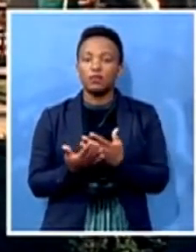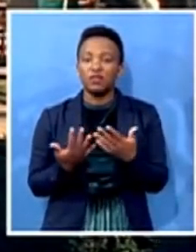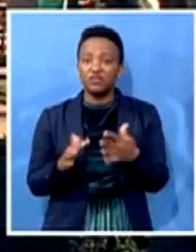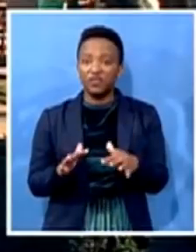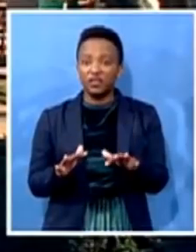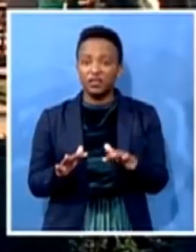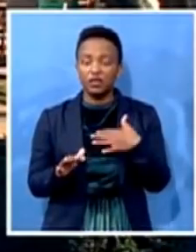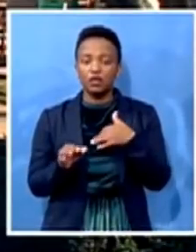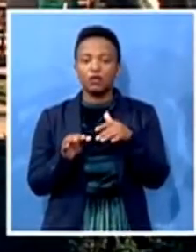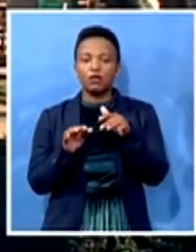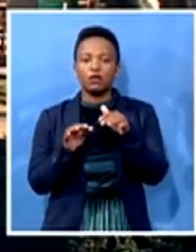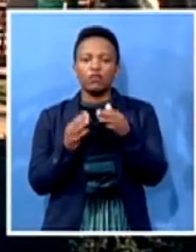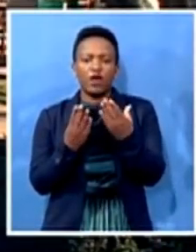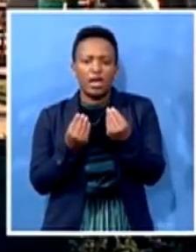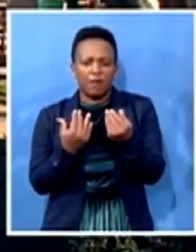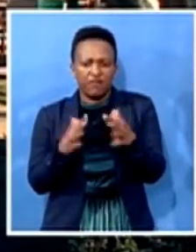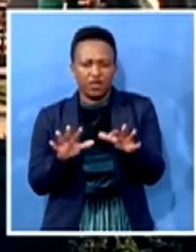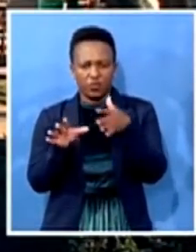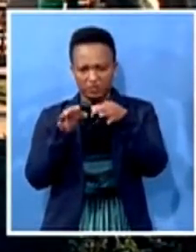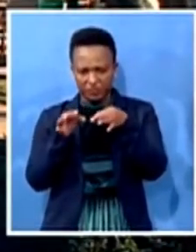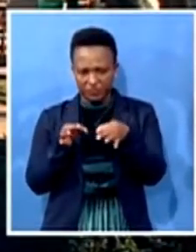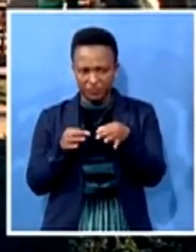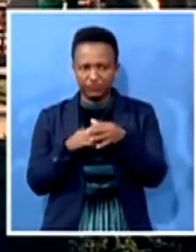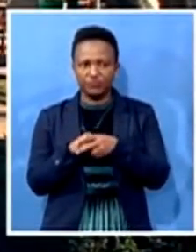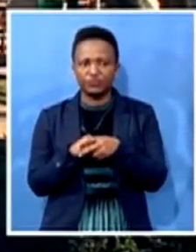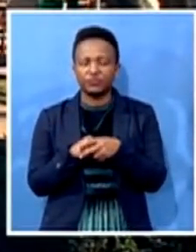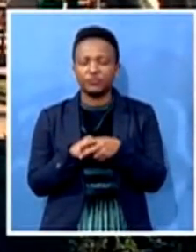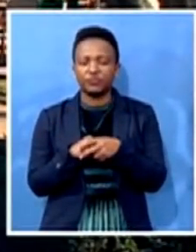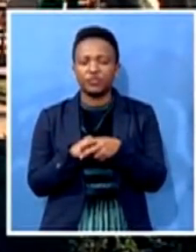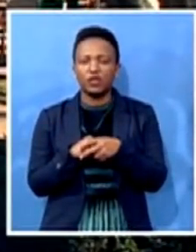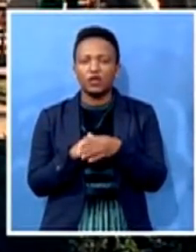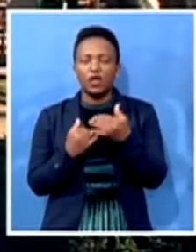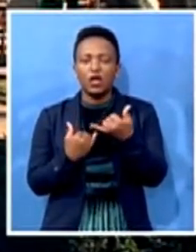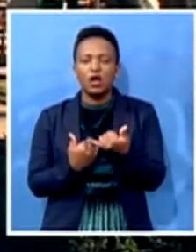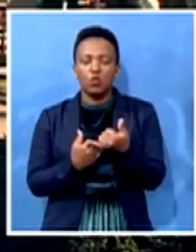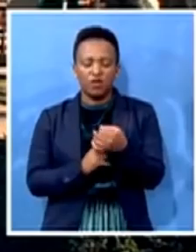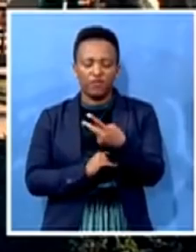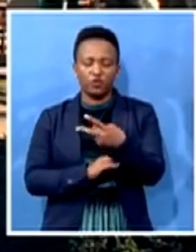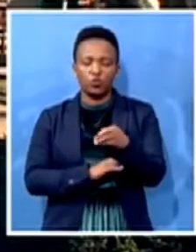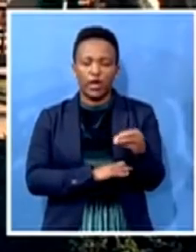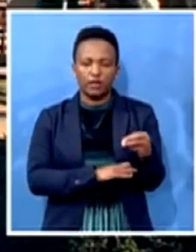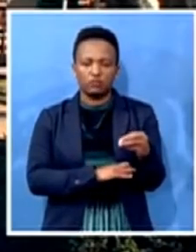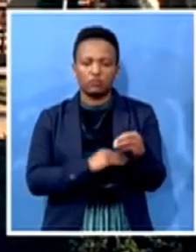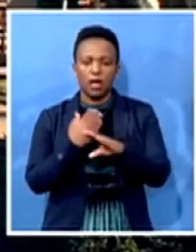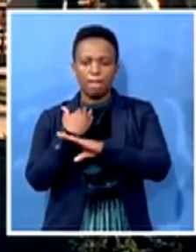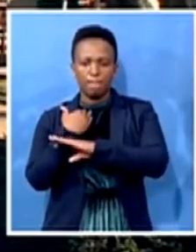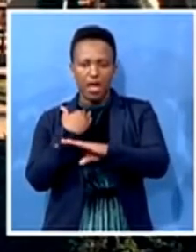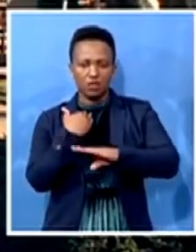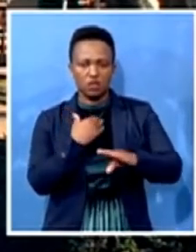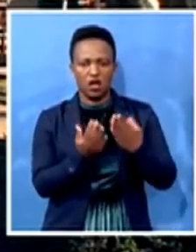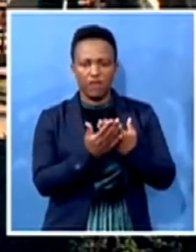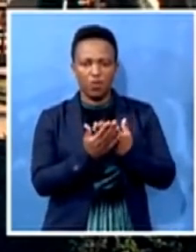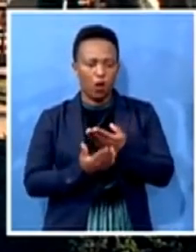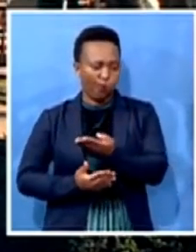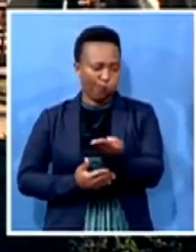we got now at least about 200 and plus or minus 200 beds that is available for isolation and